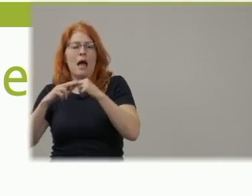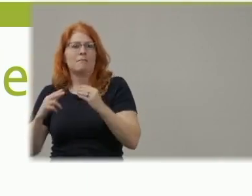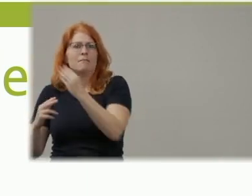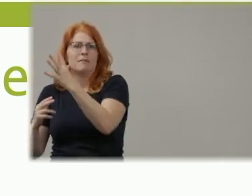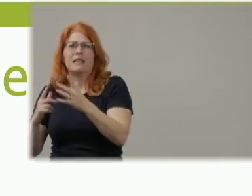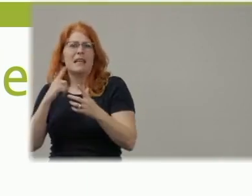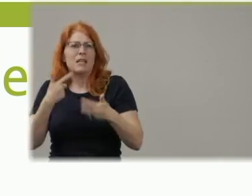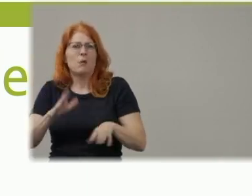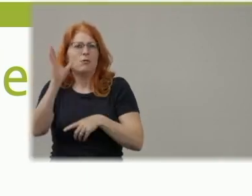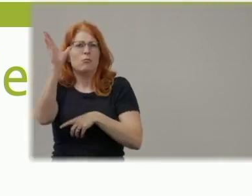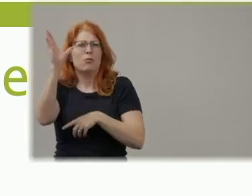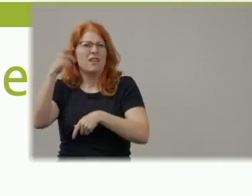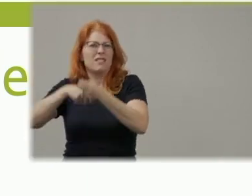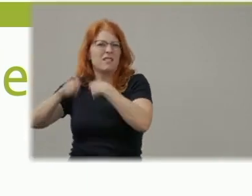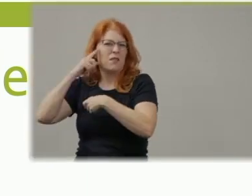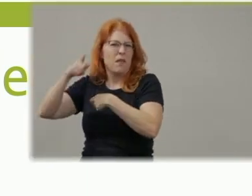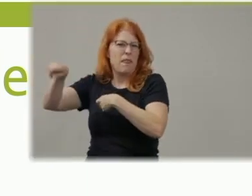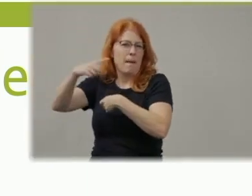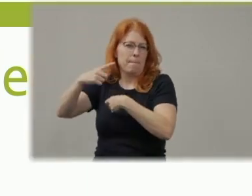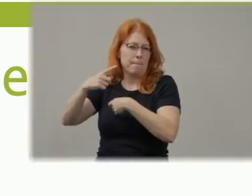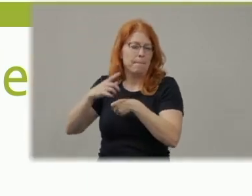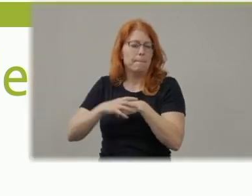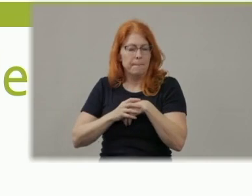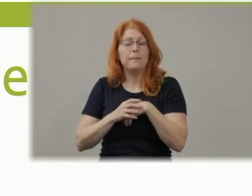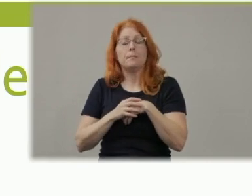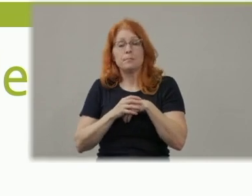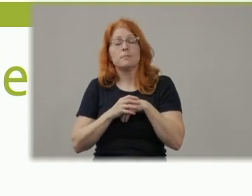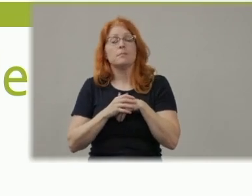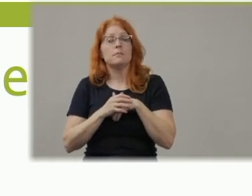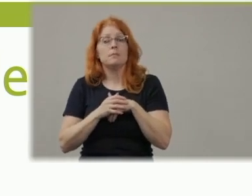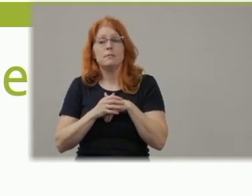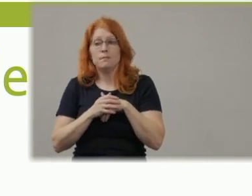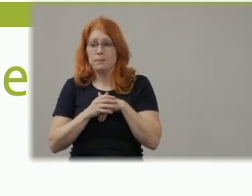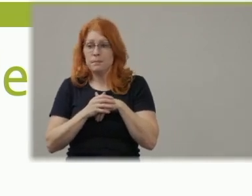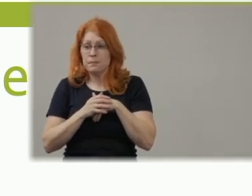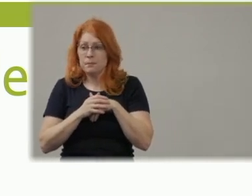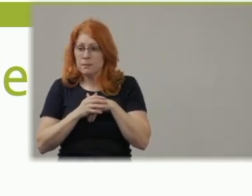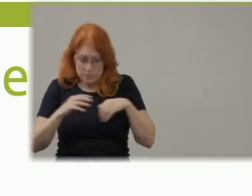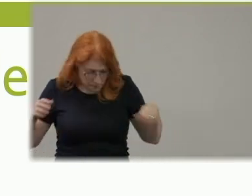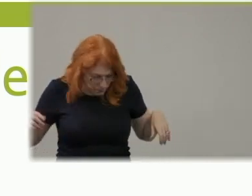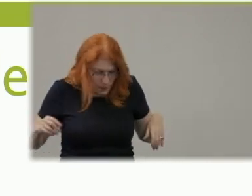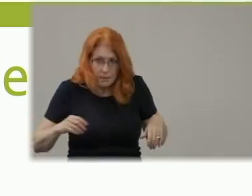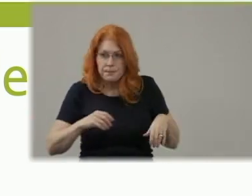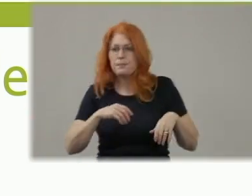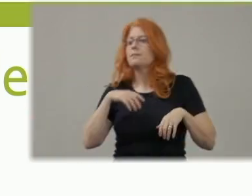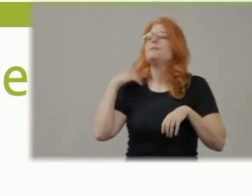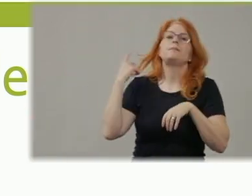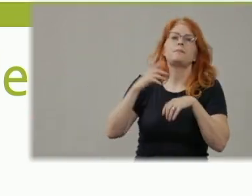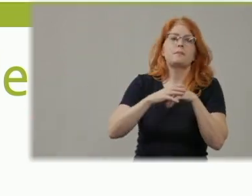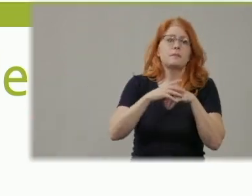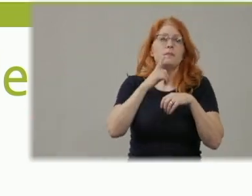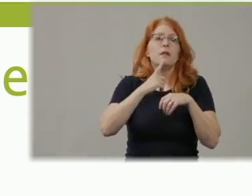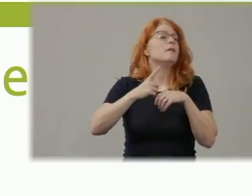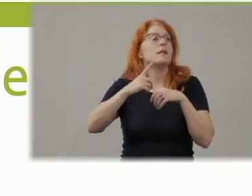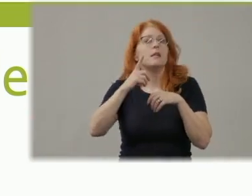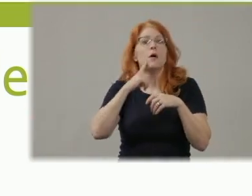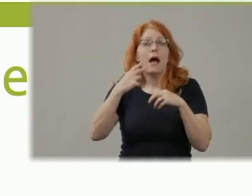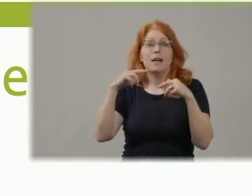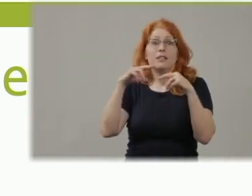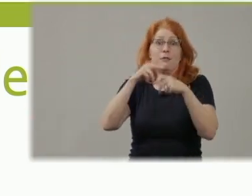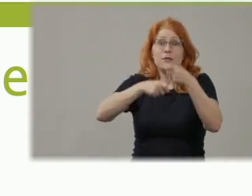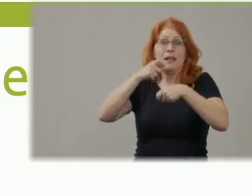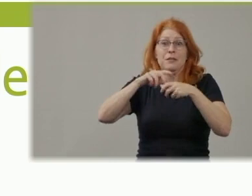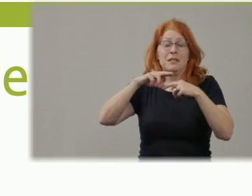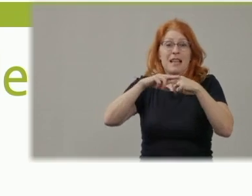want to present on behalf of them. And so I'm going to use my phone because I changed these slides at 10 o'clock this morning.